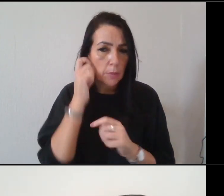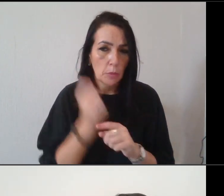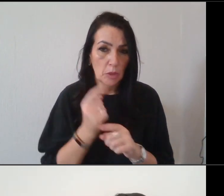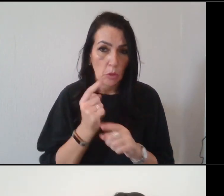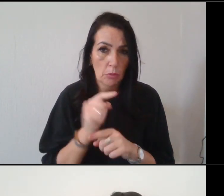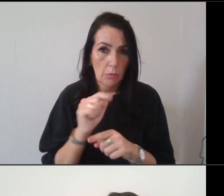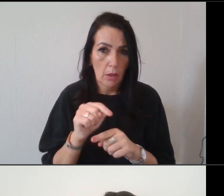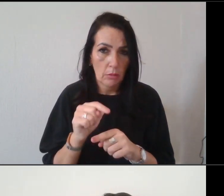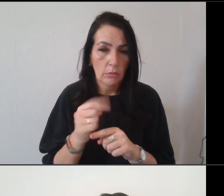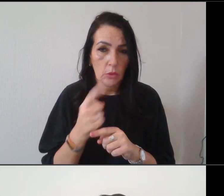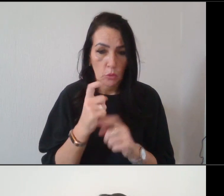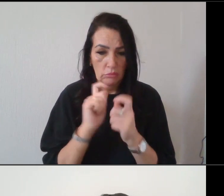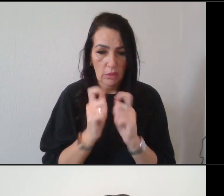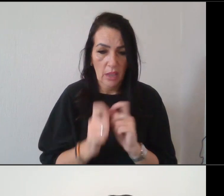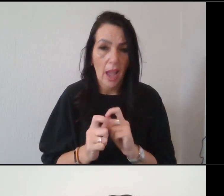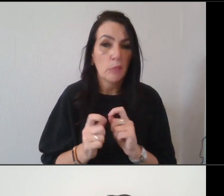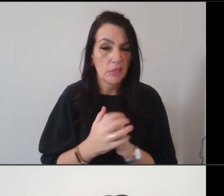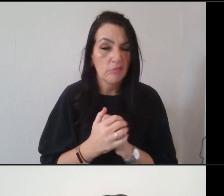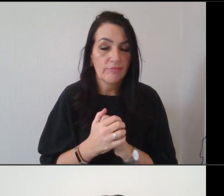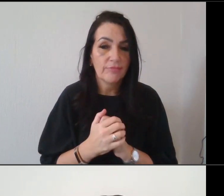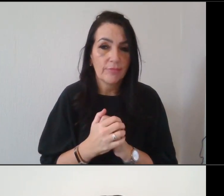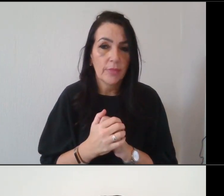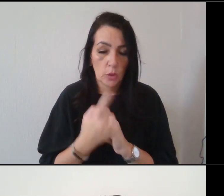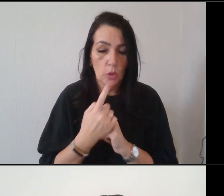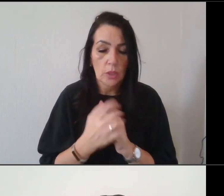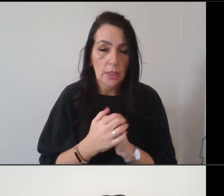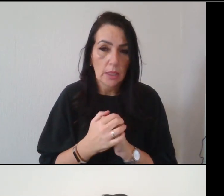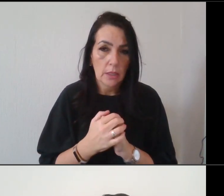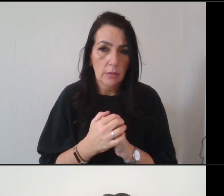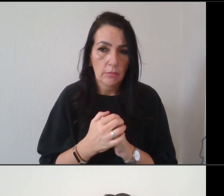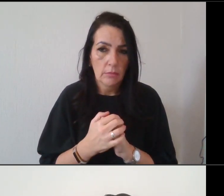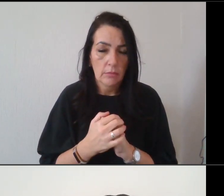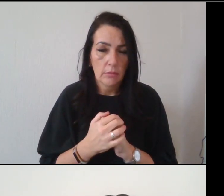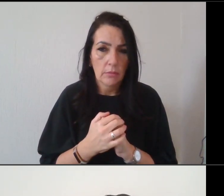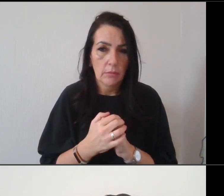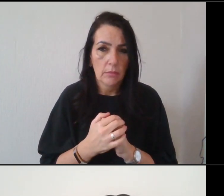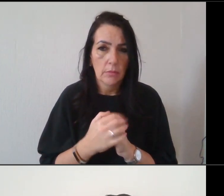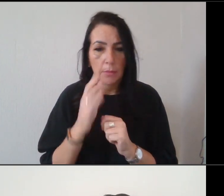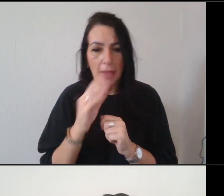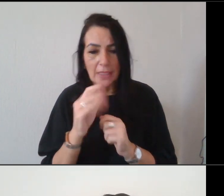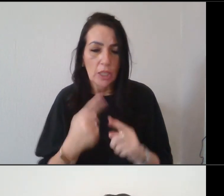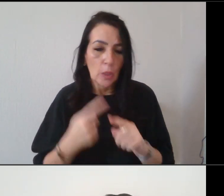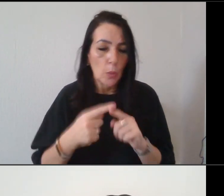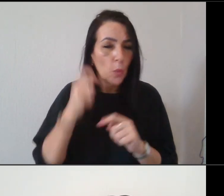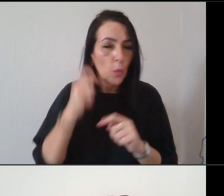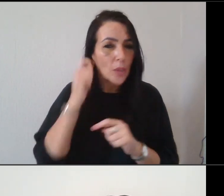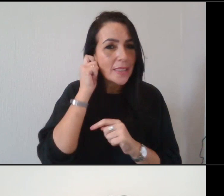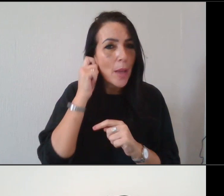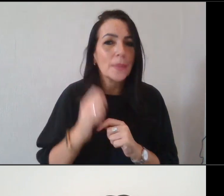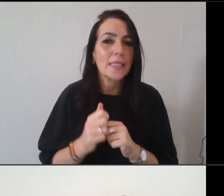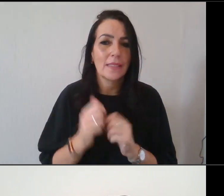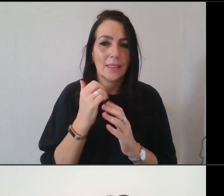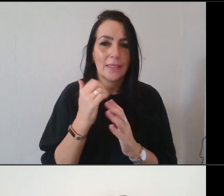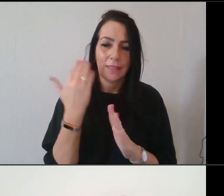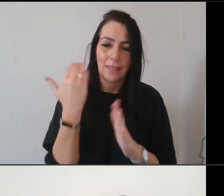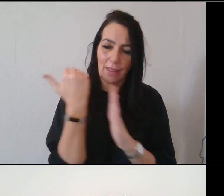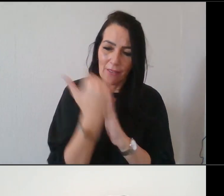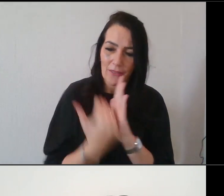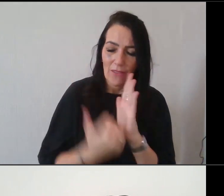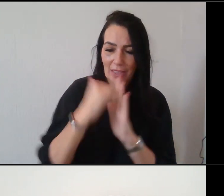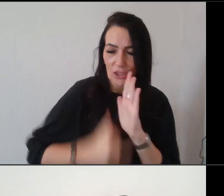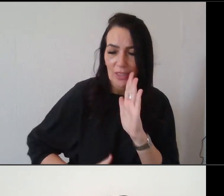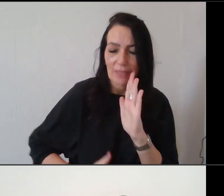maybe adapt things like that. So a lot of the sort of messaging and quick tips and fact sheets and some, sort of